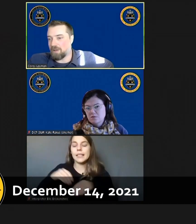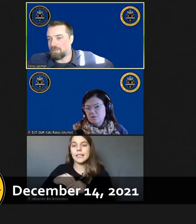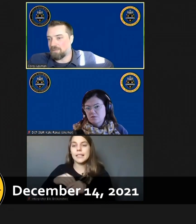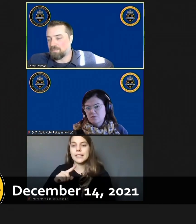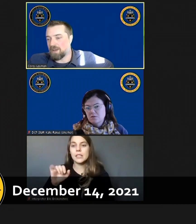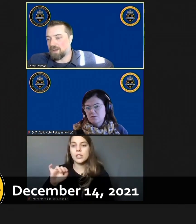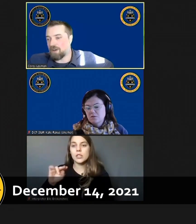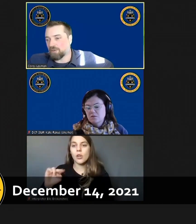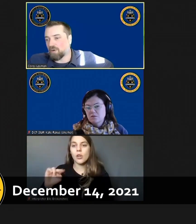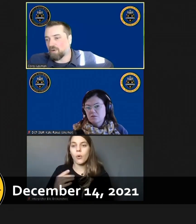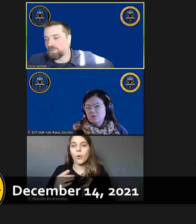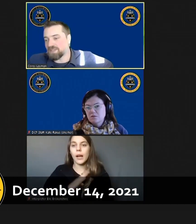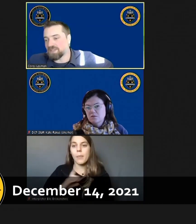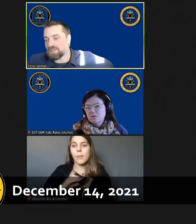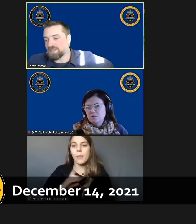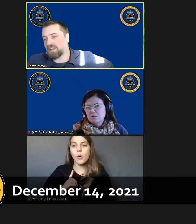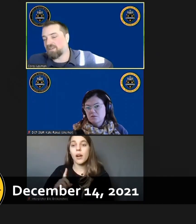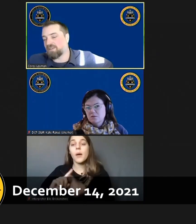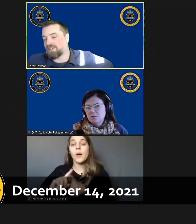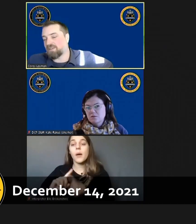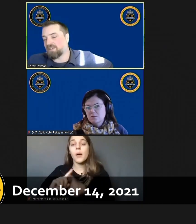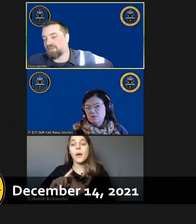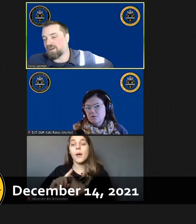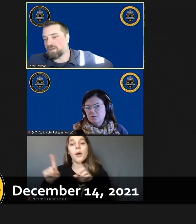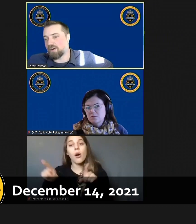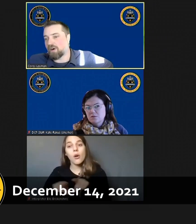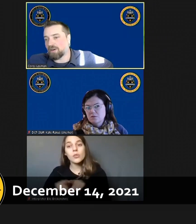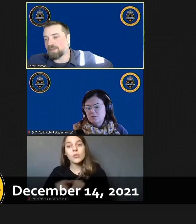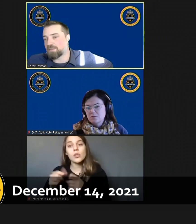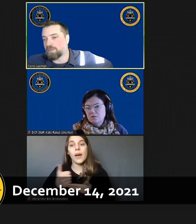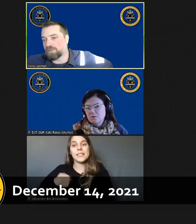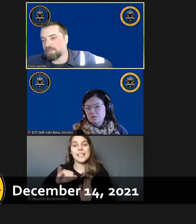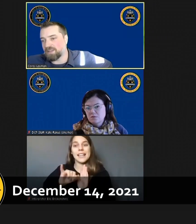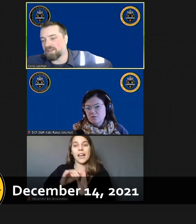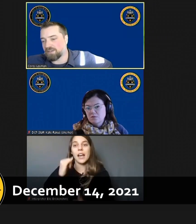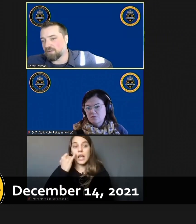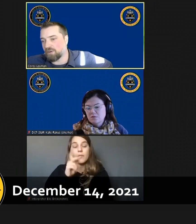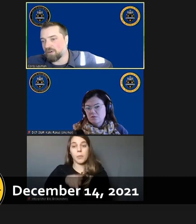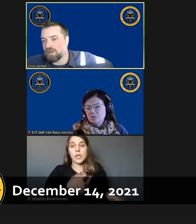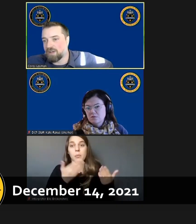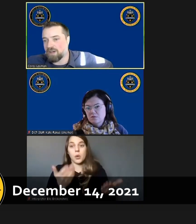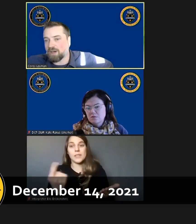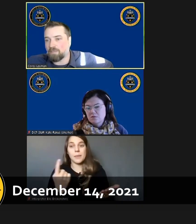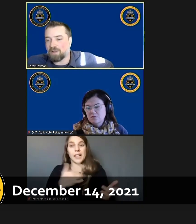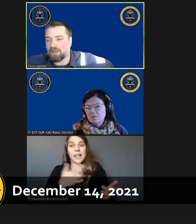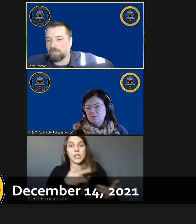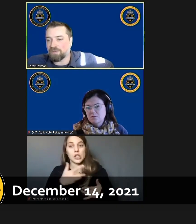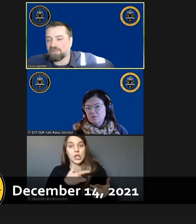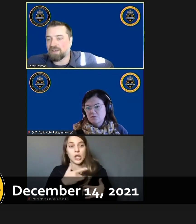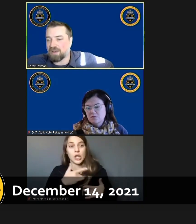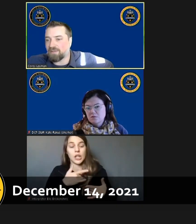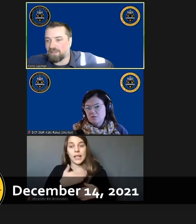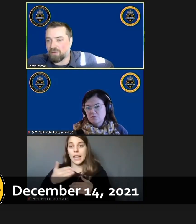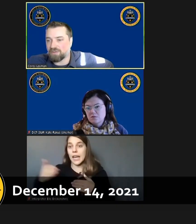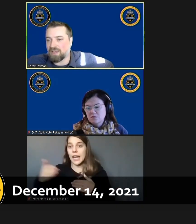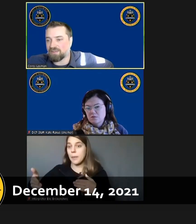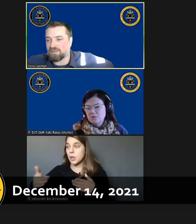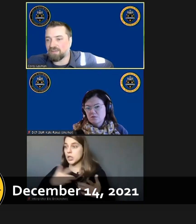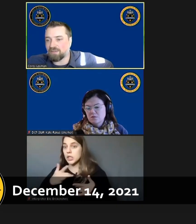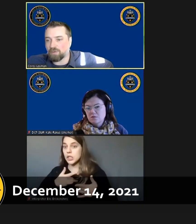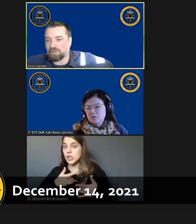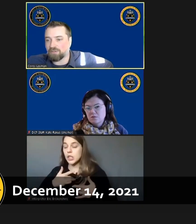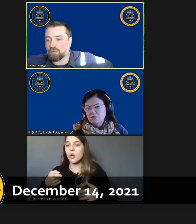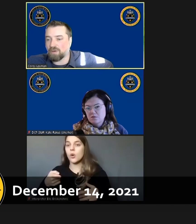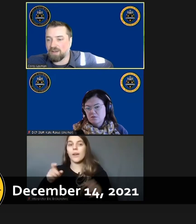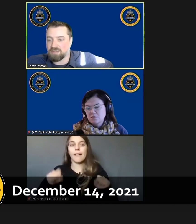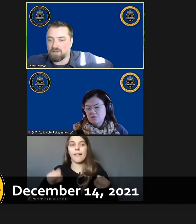But it also helps us identify when if somebody is proposing something that is a concern, it helps us identify those cases and